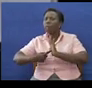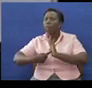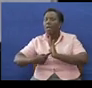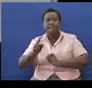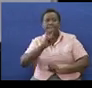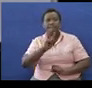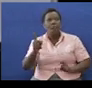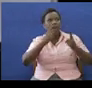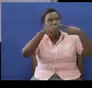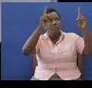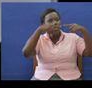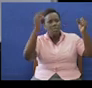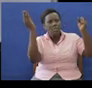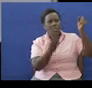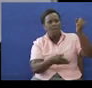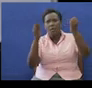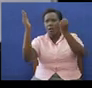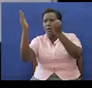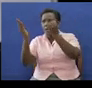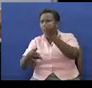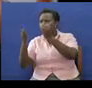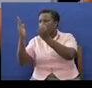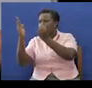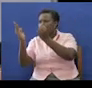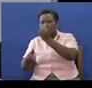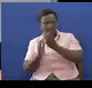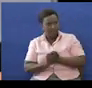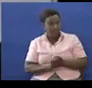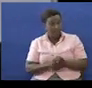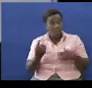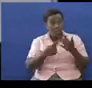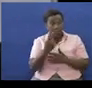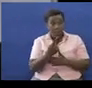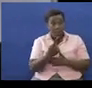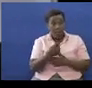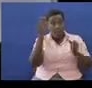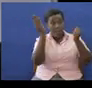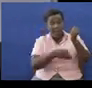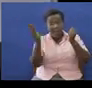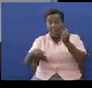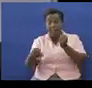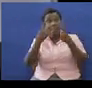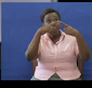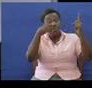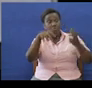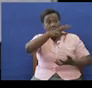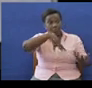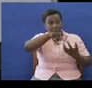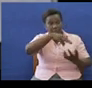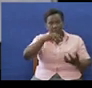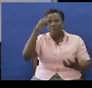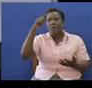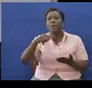trees, because if you cut a tree, you will let that area to be bare, and again, people will start lacking water